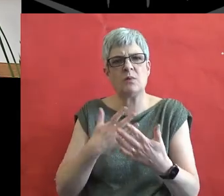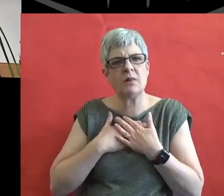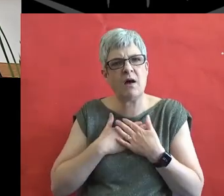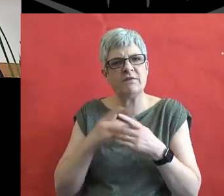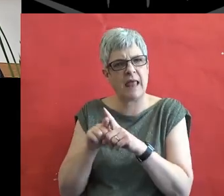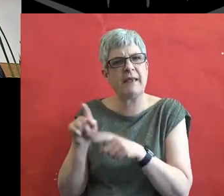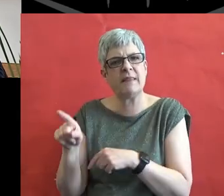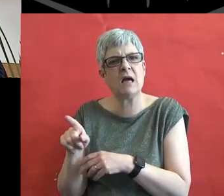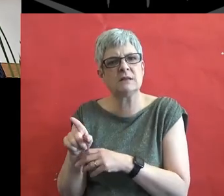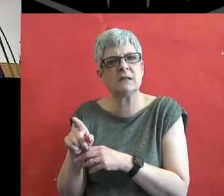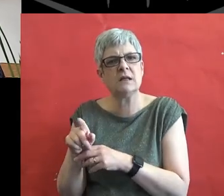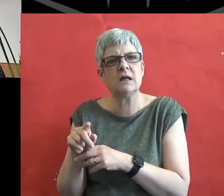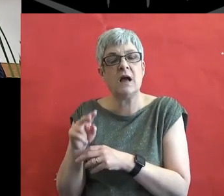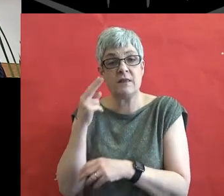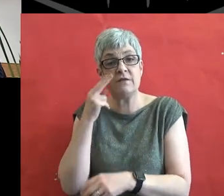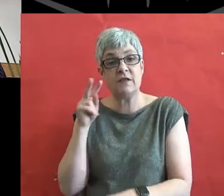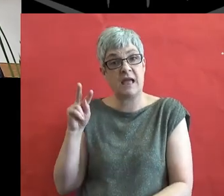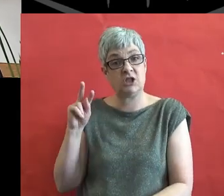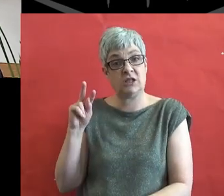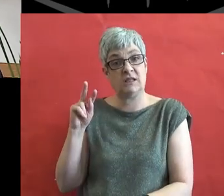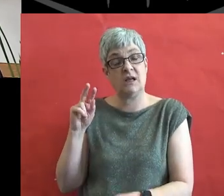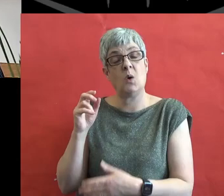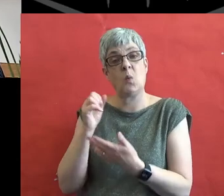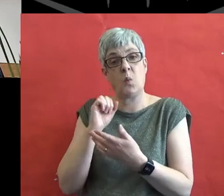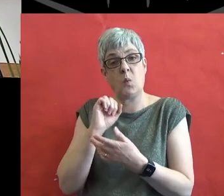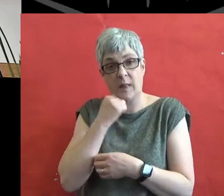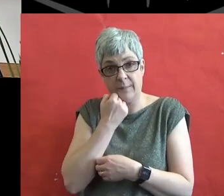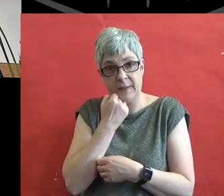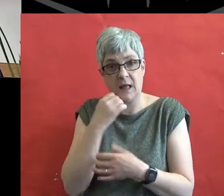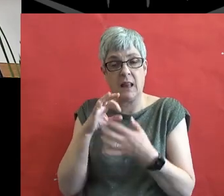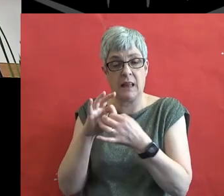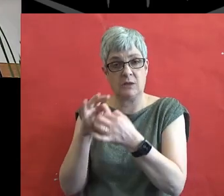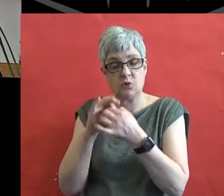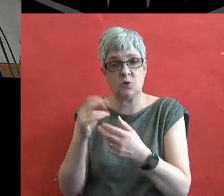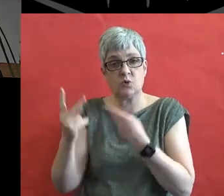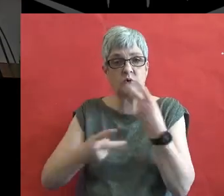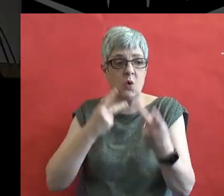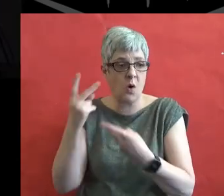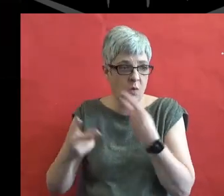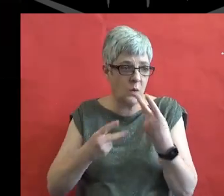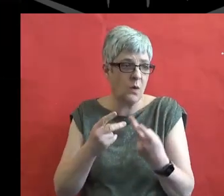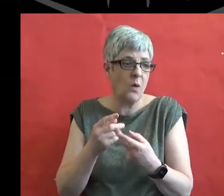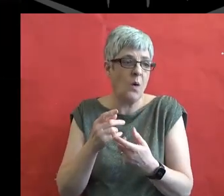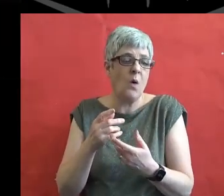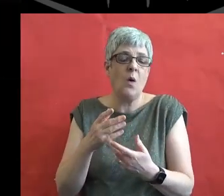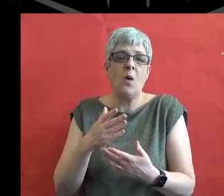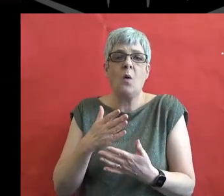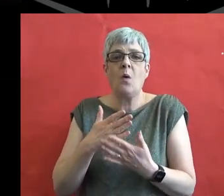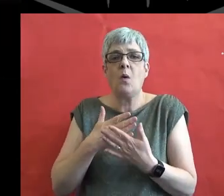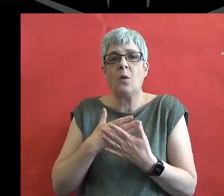our reflections are going to be shaped around the song, O Lord, Your Tenderness.